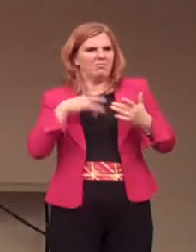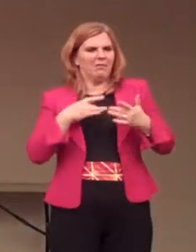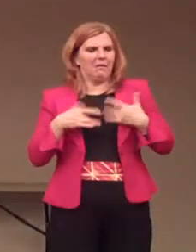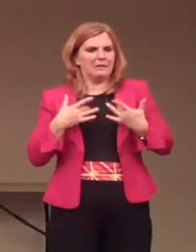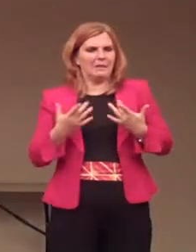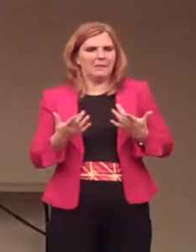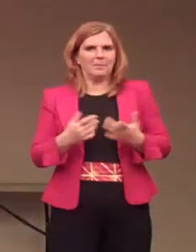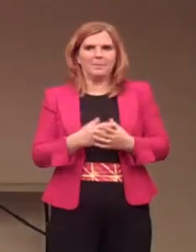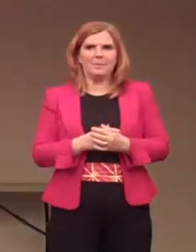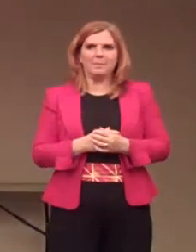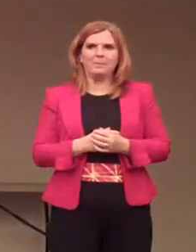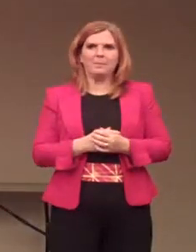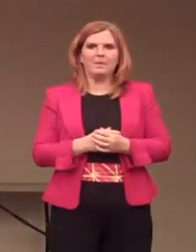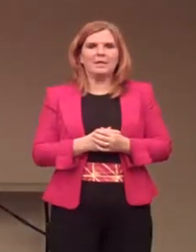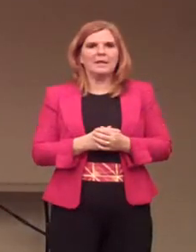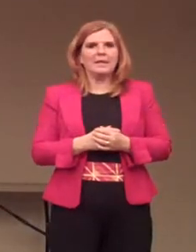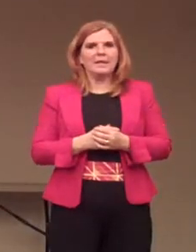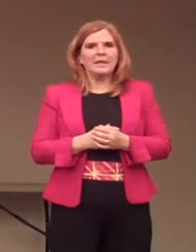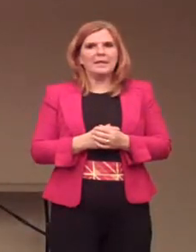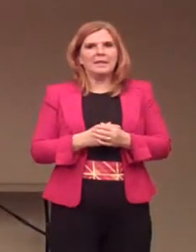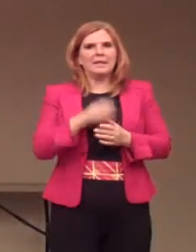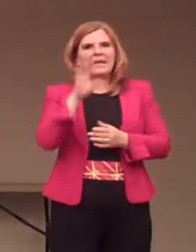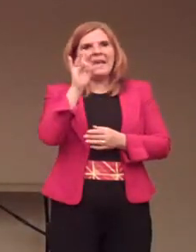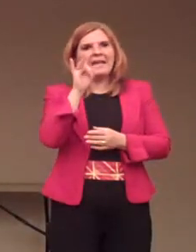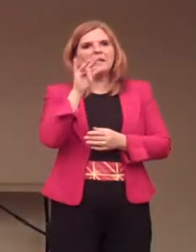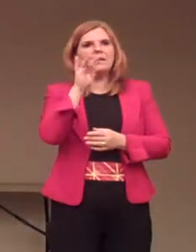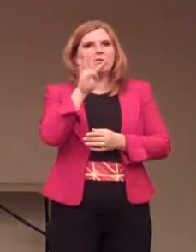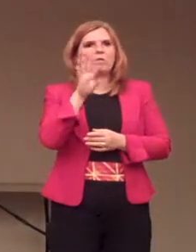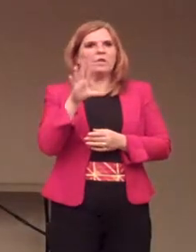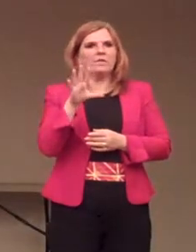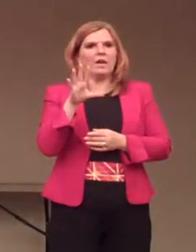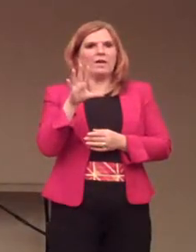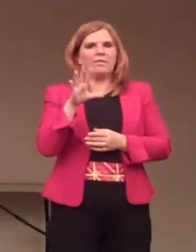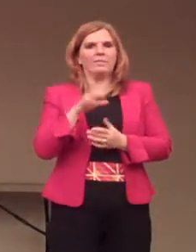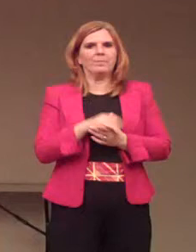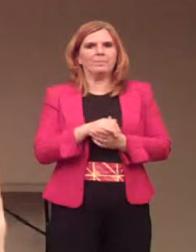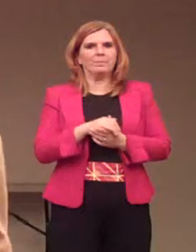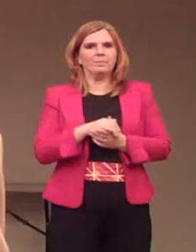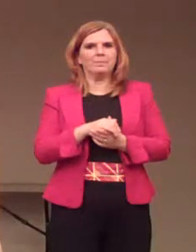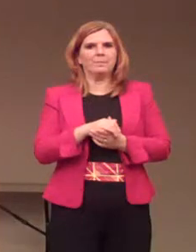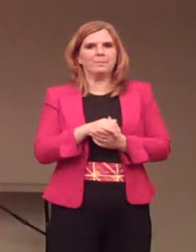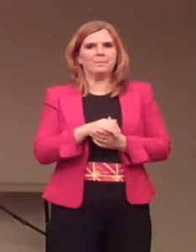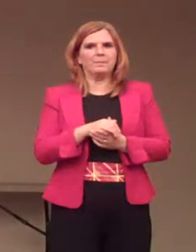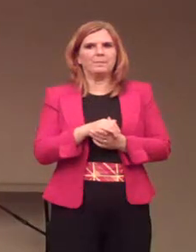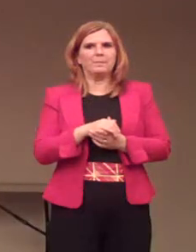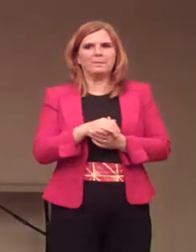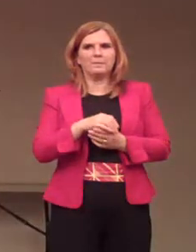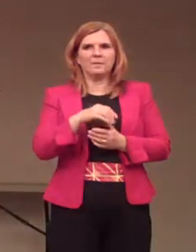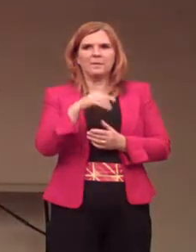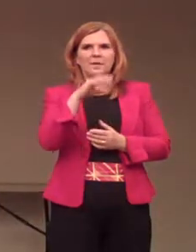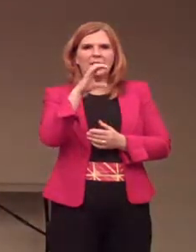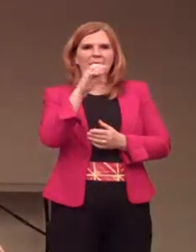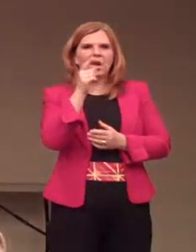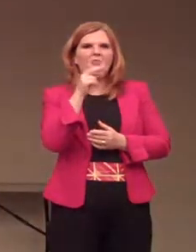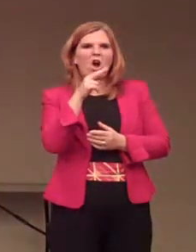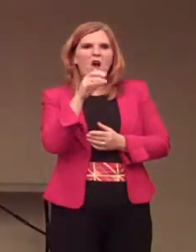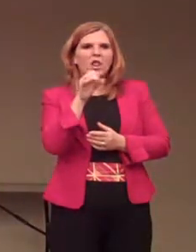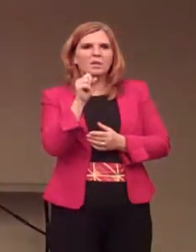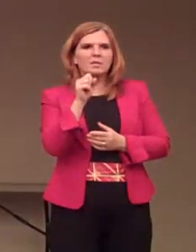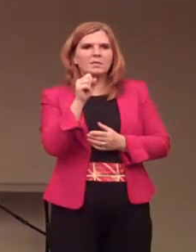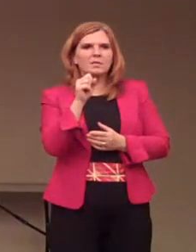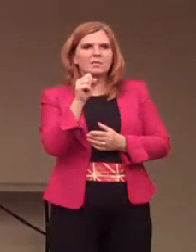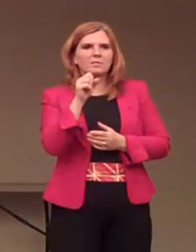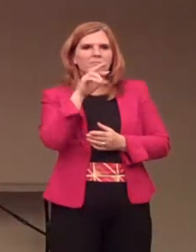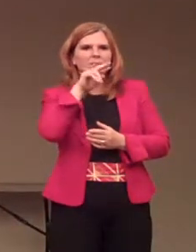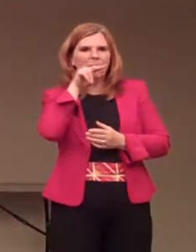rare to go. Well, same 1845. I mentioned this guy to you before. His name was Timothy Collins, and he was a